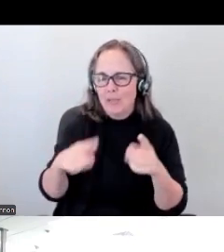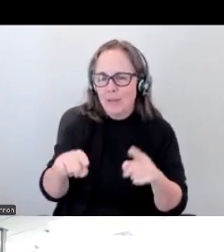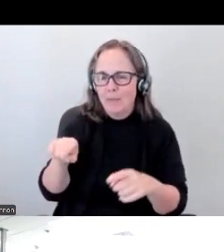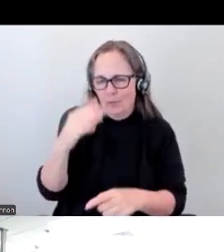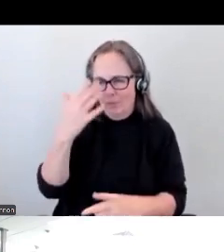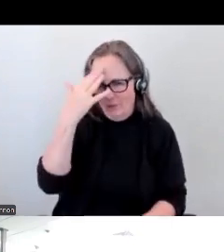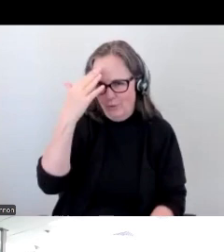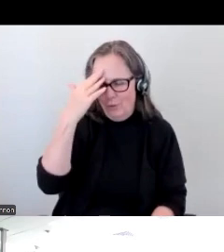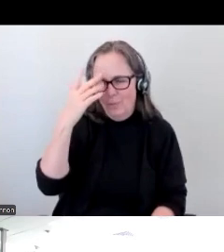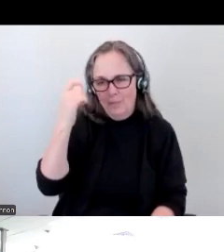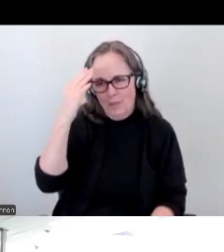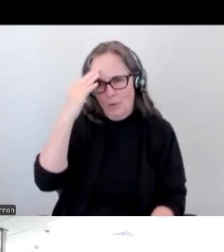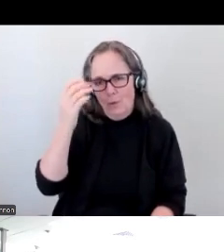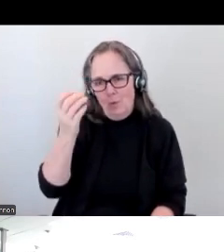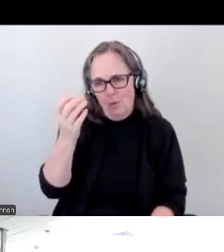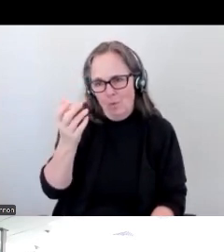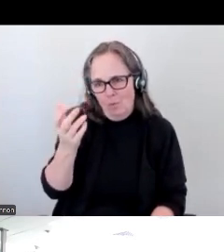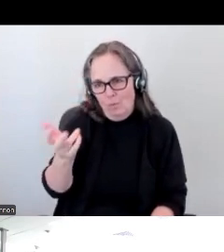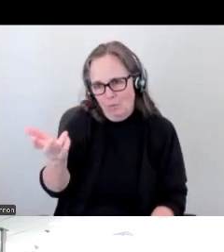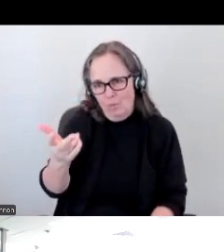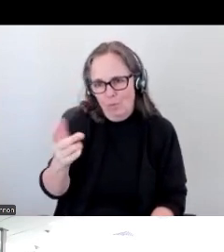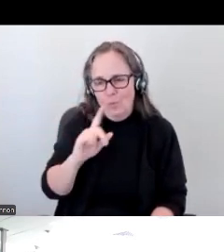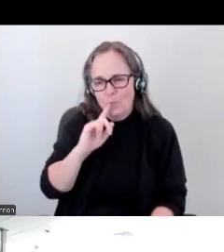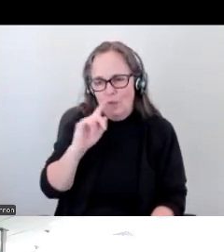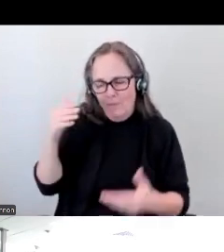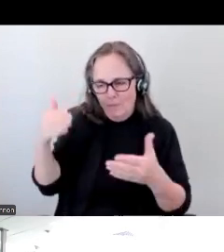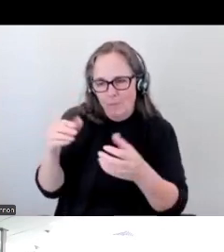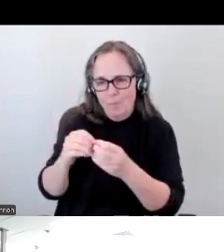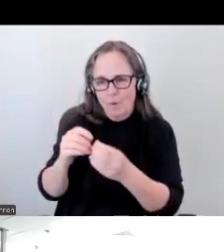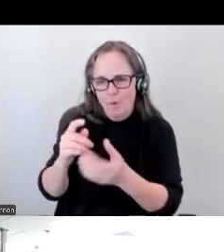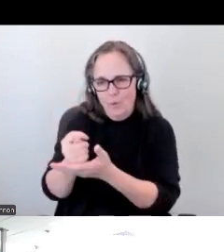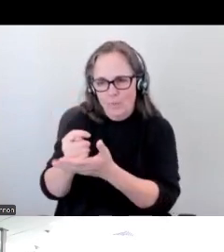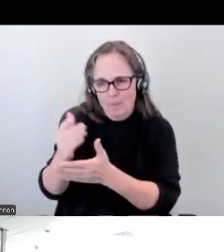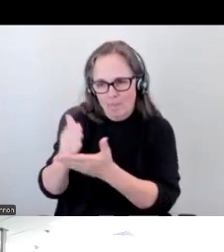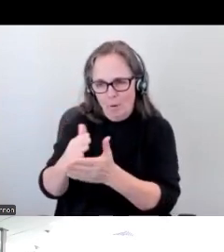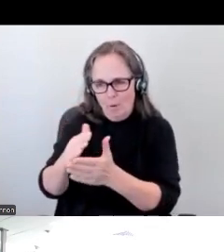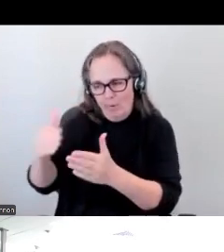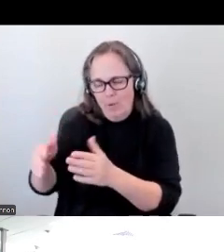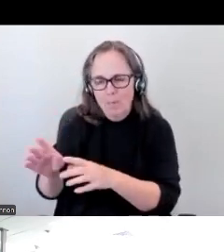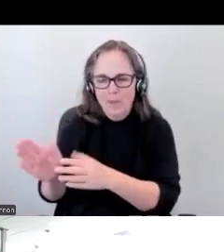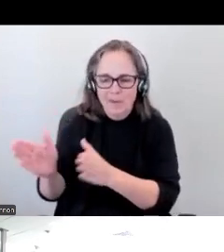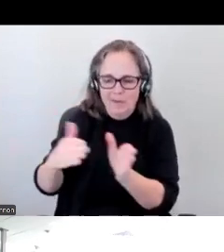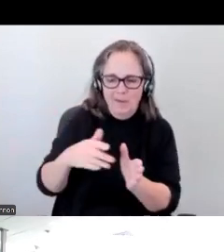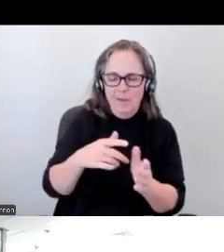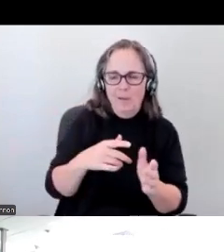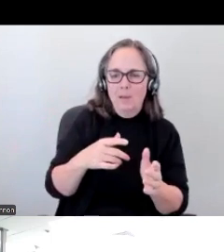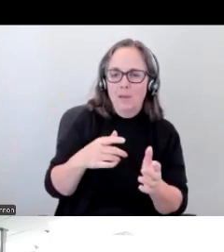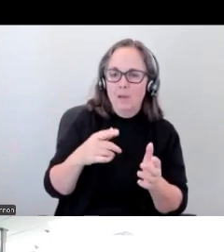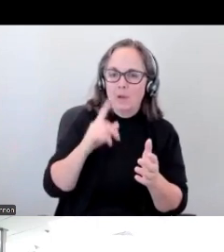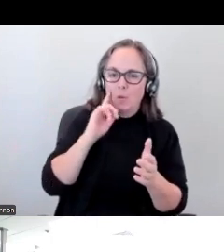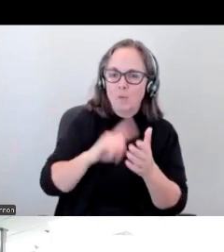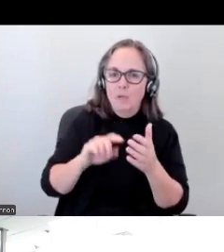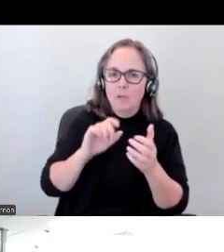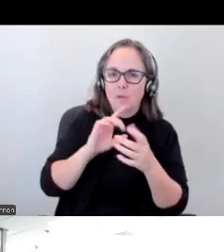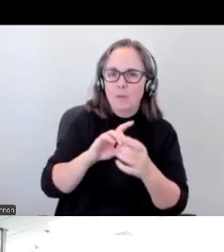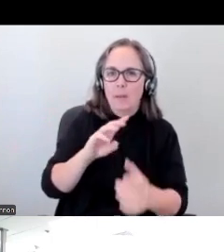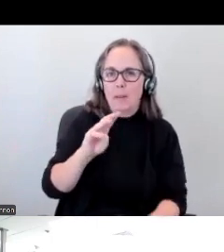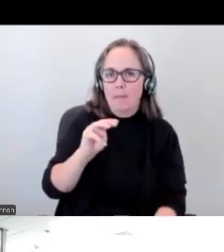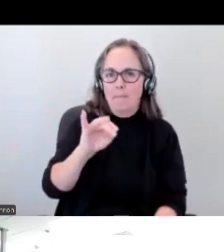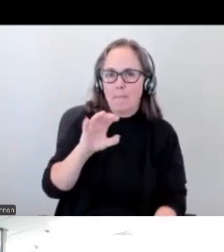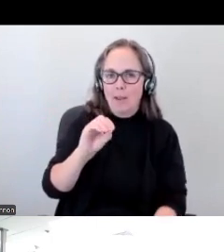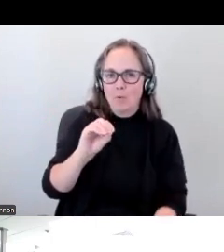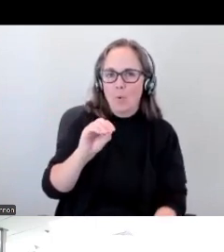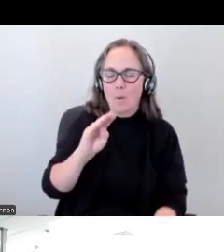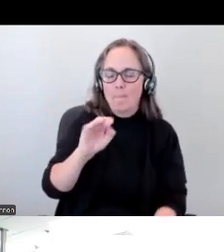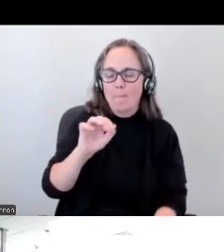know of? Because I know a lot of you really have been focusing more on the treatment aspect. Mhm. But has there been research happening about microbiome and colon